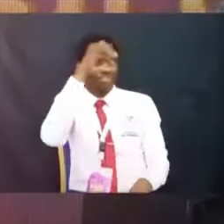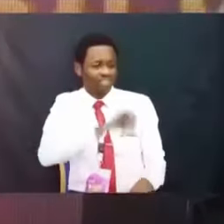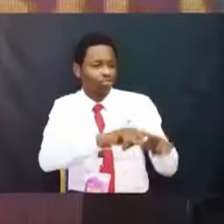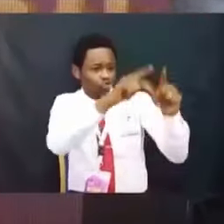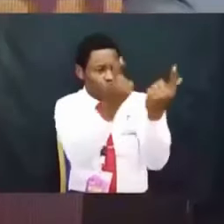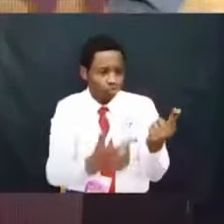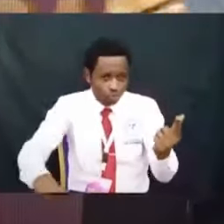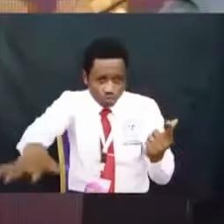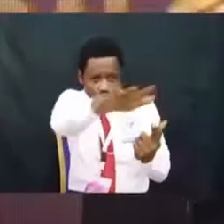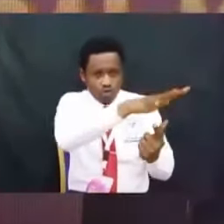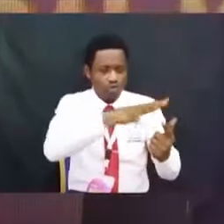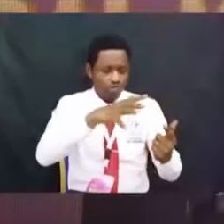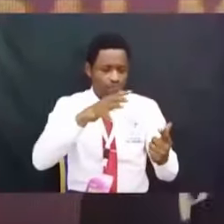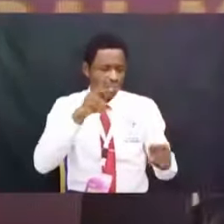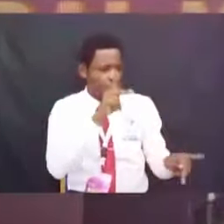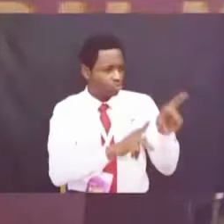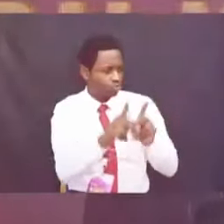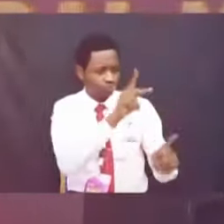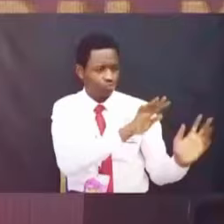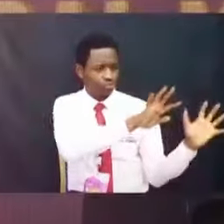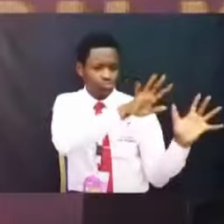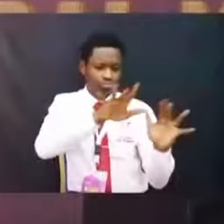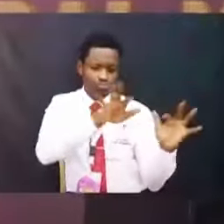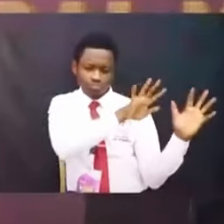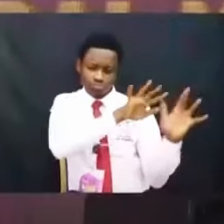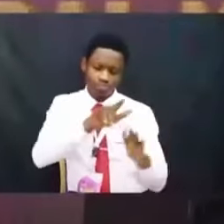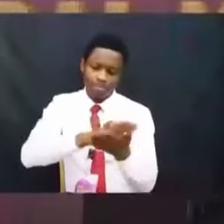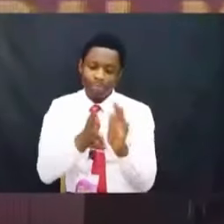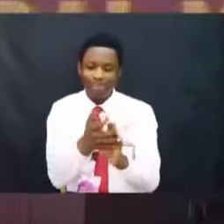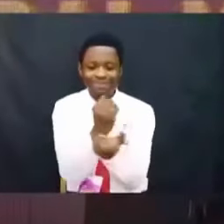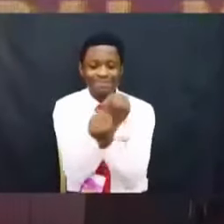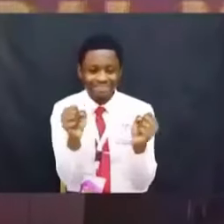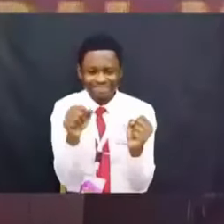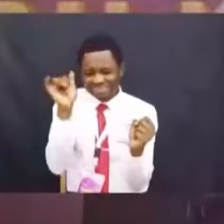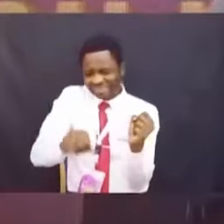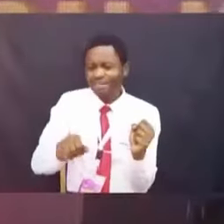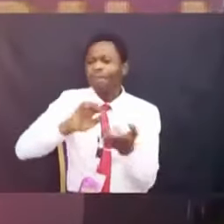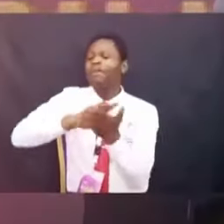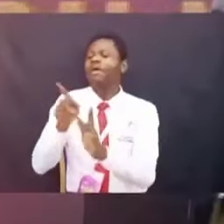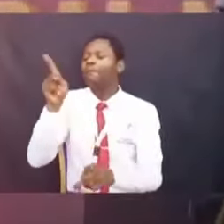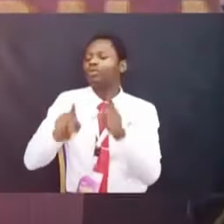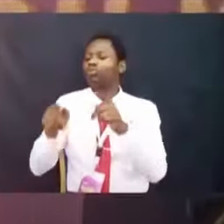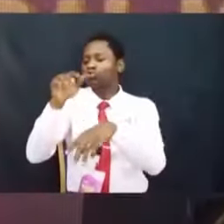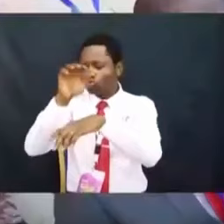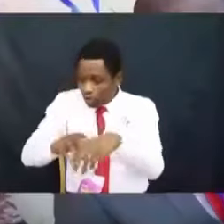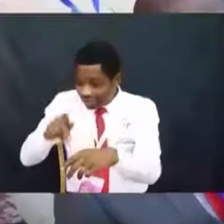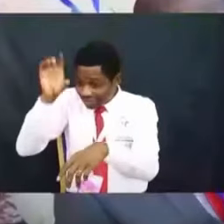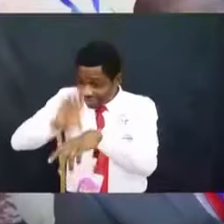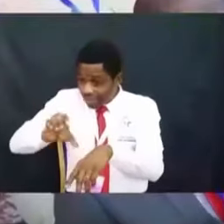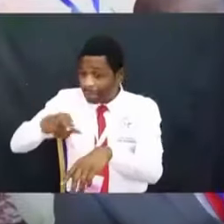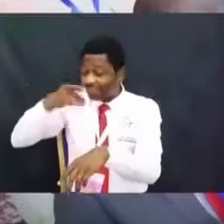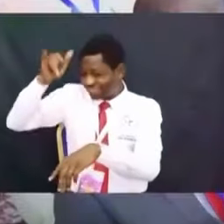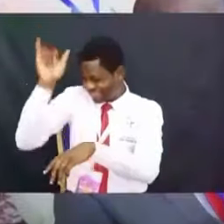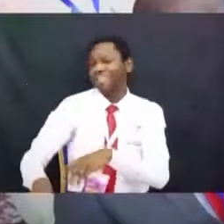This body of people who come to be saved are the people we call the Church of Pentecost. The